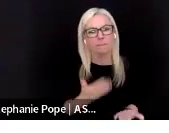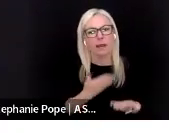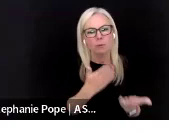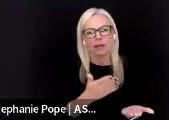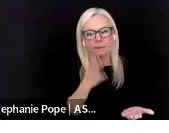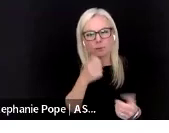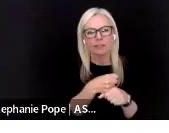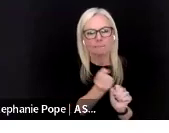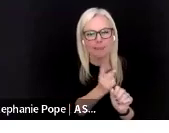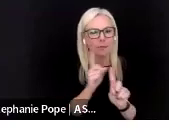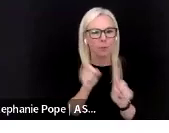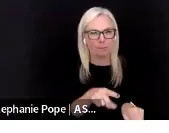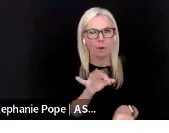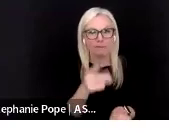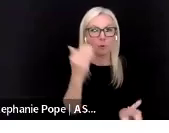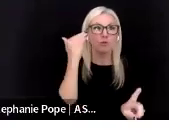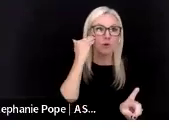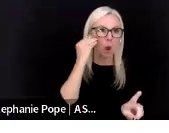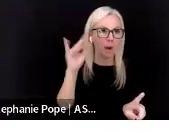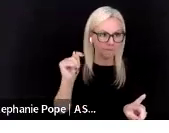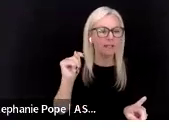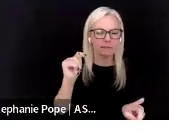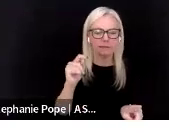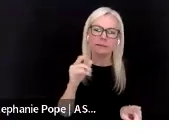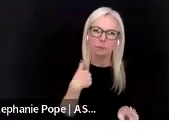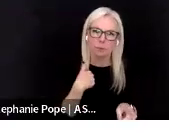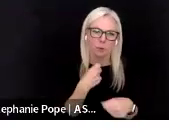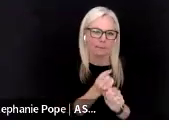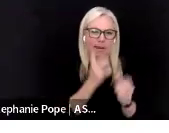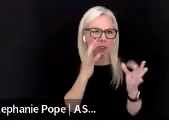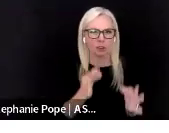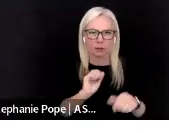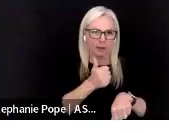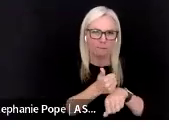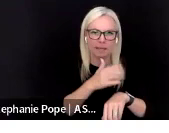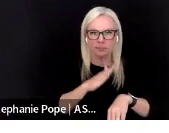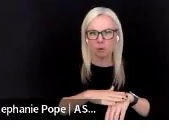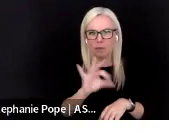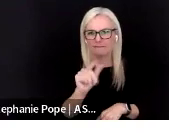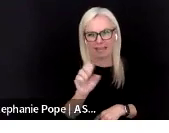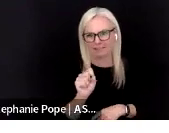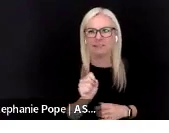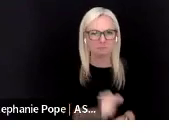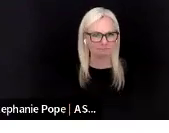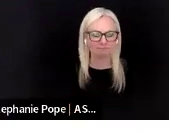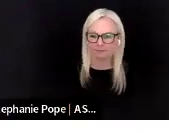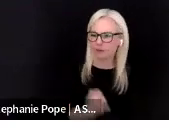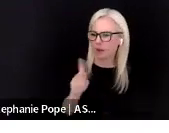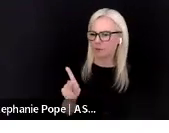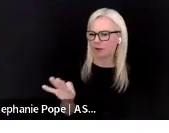be to make a report if you know about an incident, and then we can make a determination based on the facts presented. Okay, thank